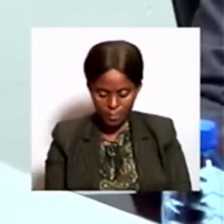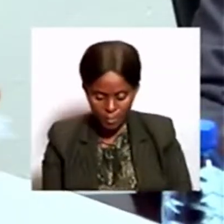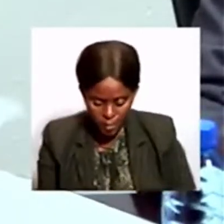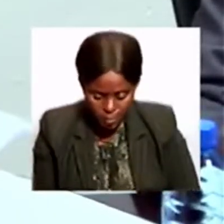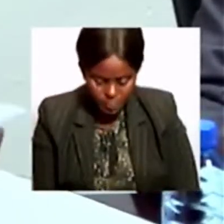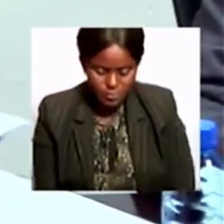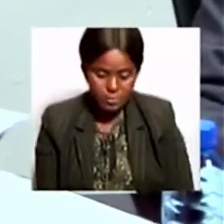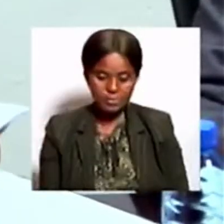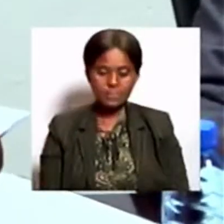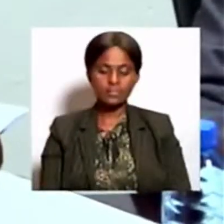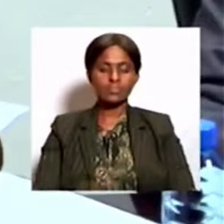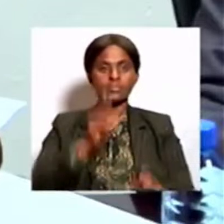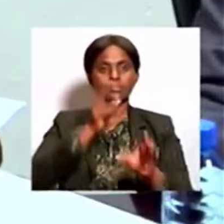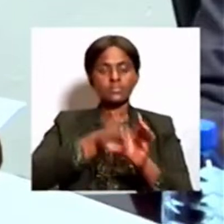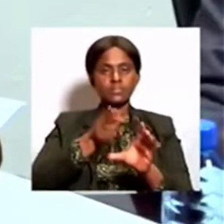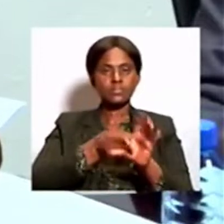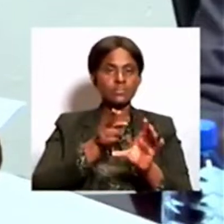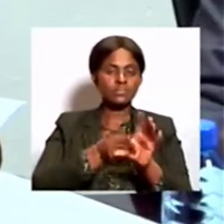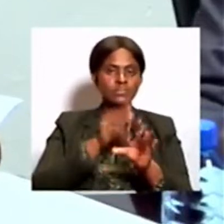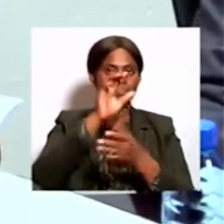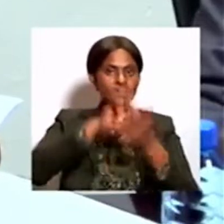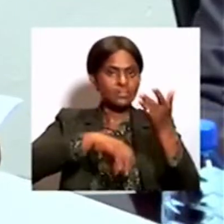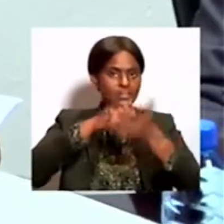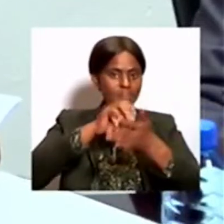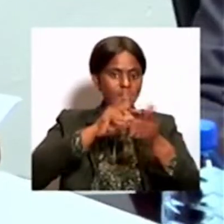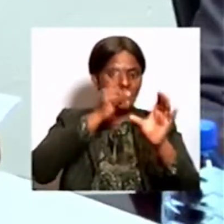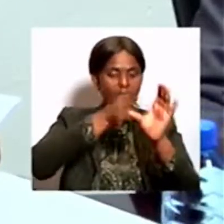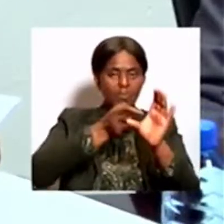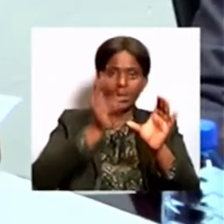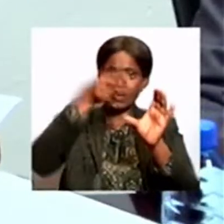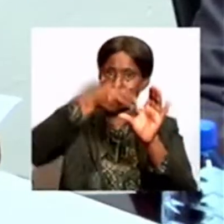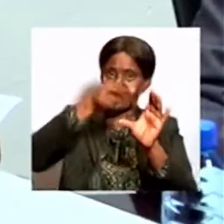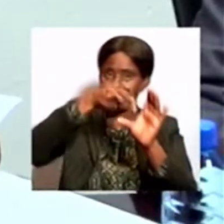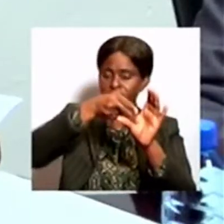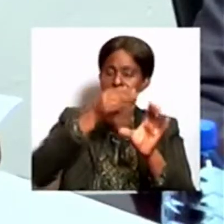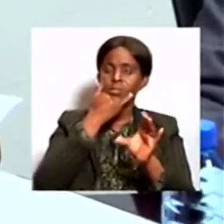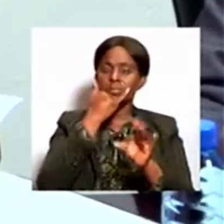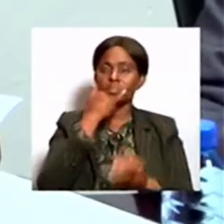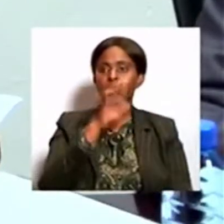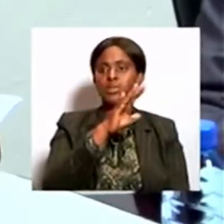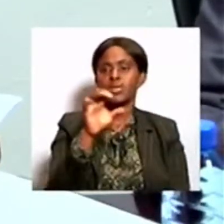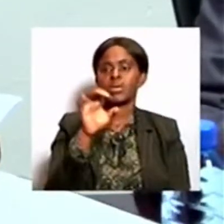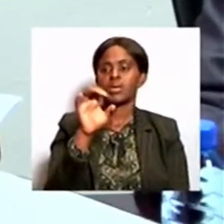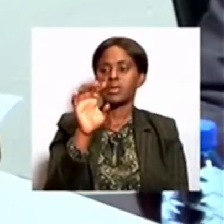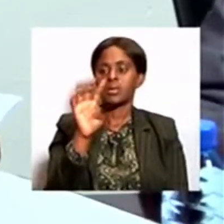Irregular drawing of fuel. There is